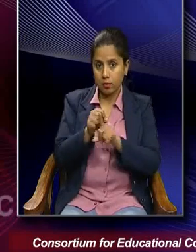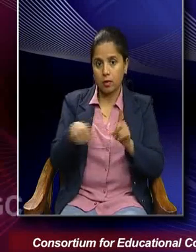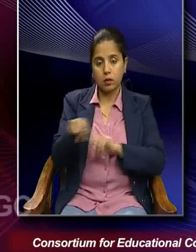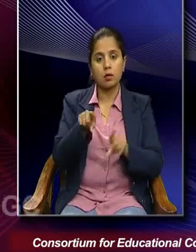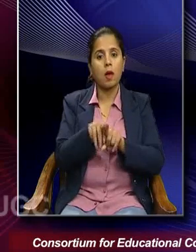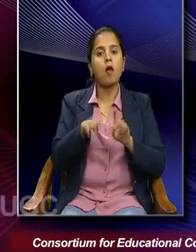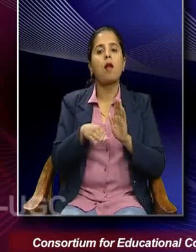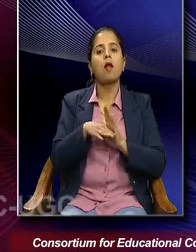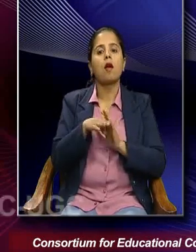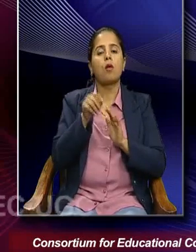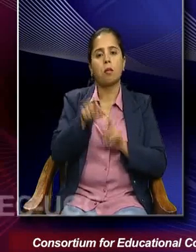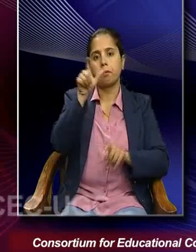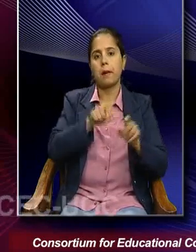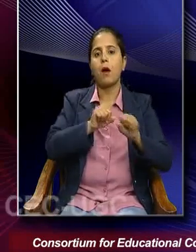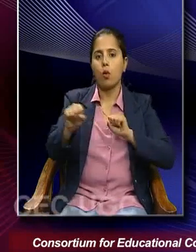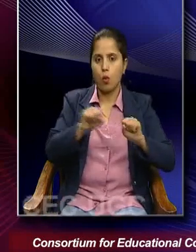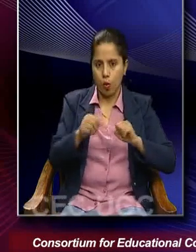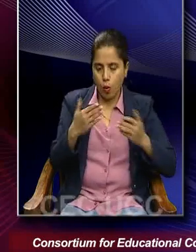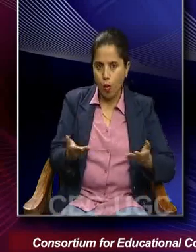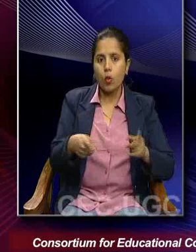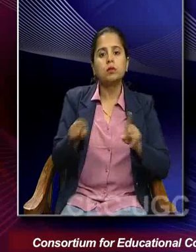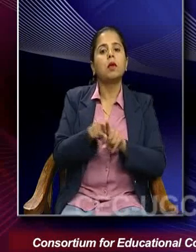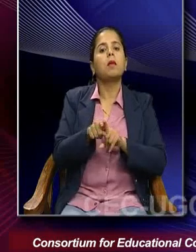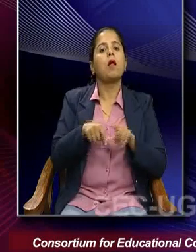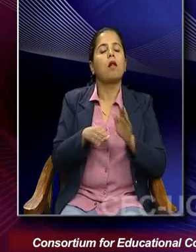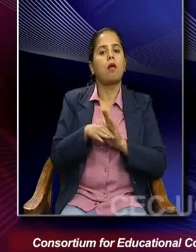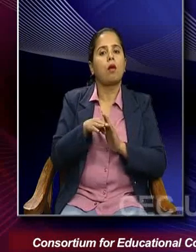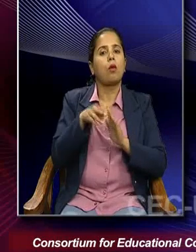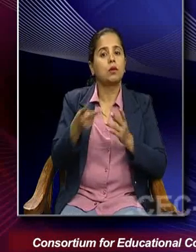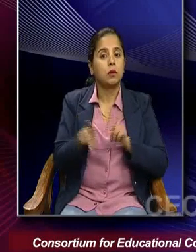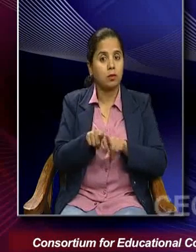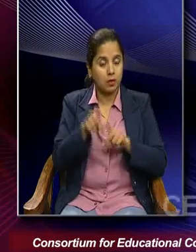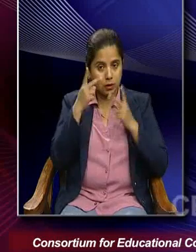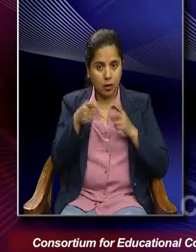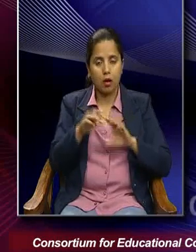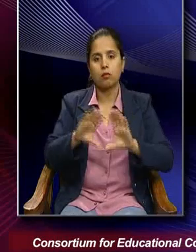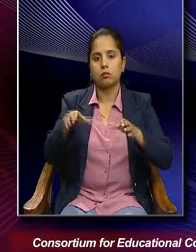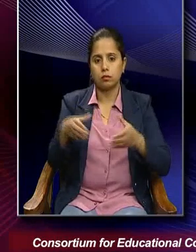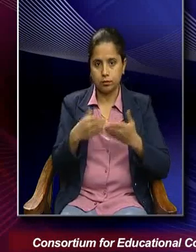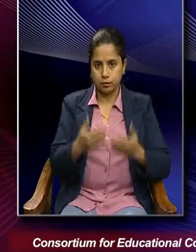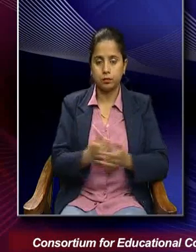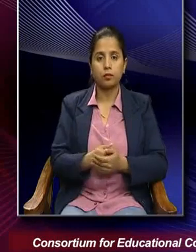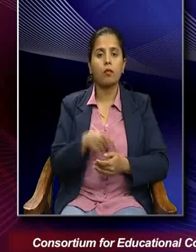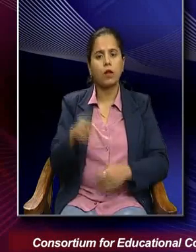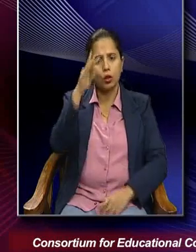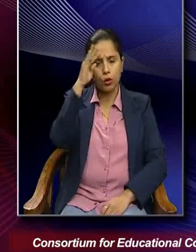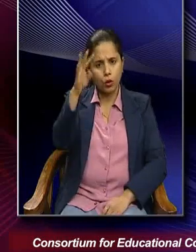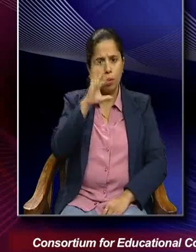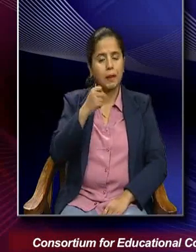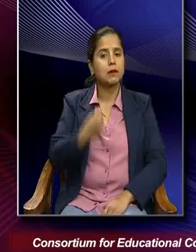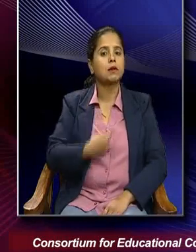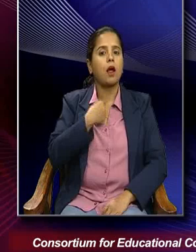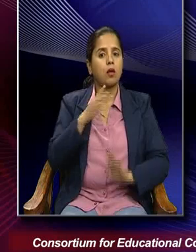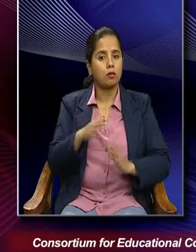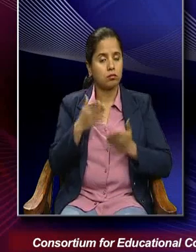other which is kind of prompt, it is automatic. So, we have the concept of me